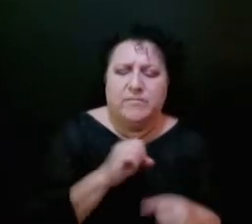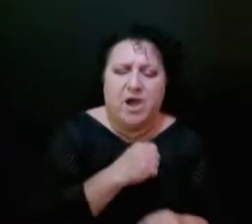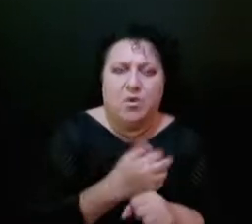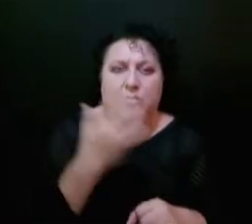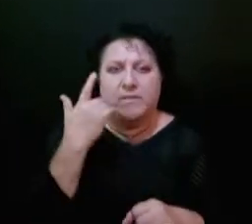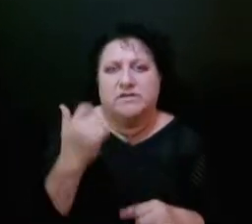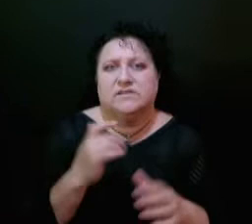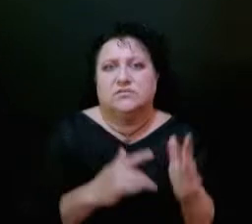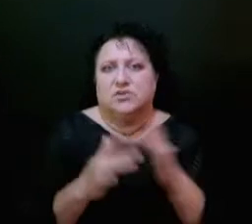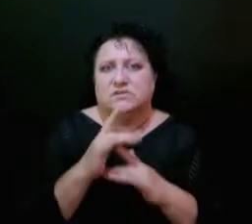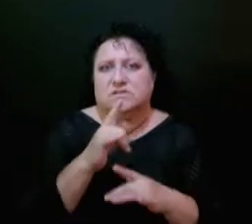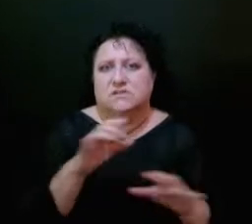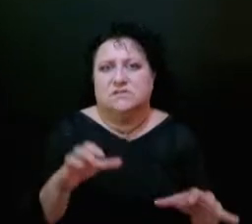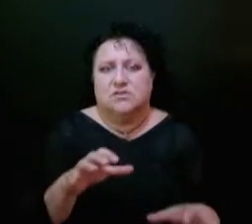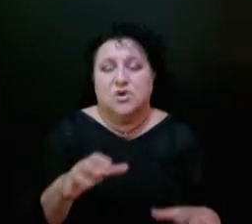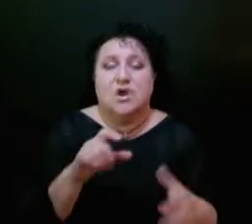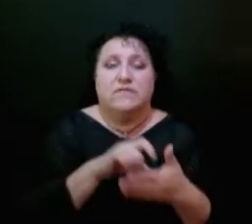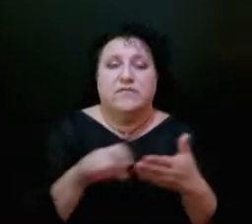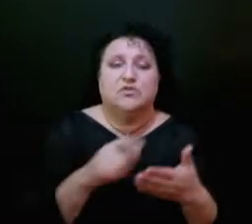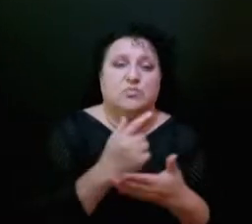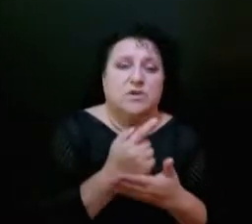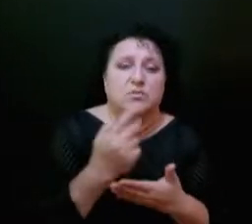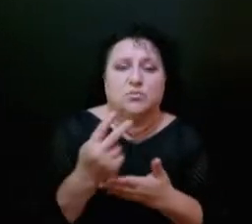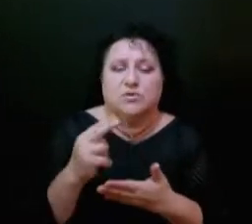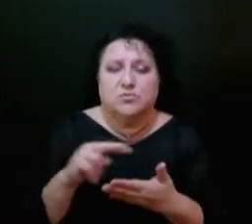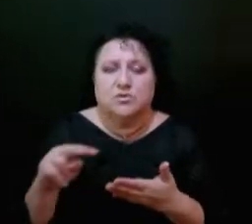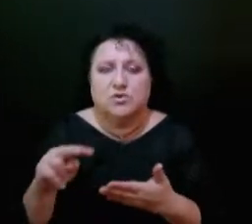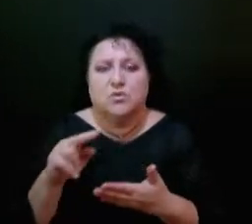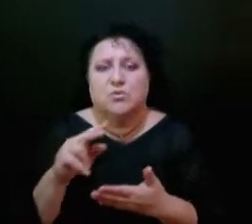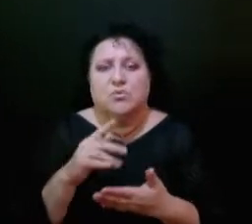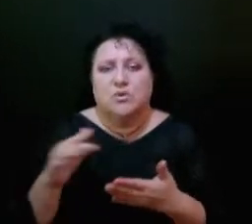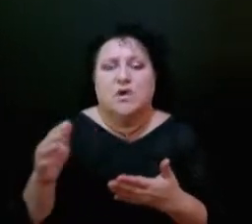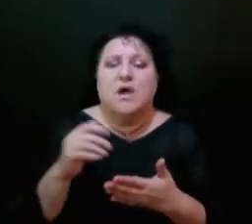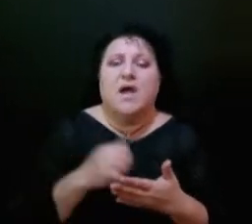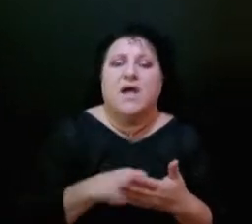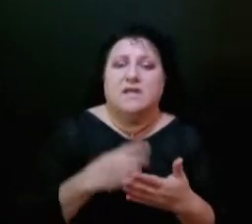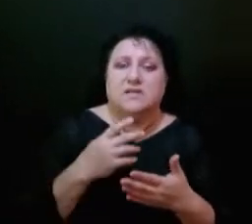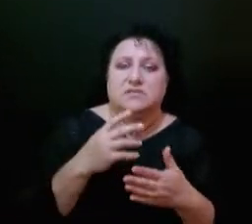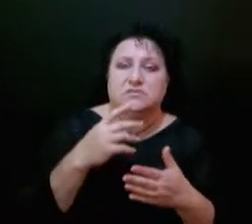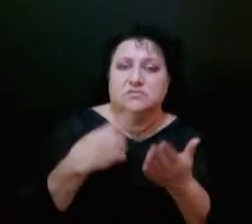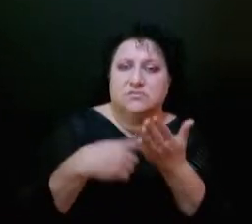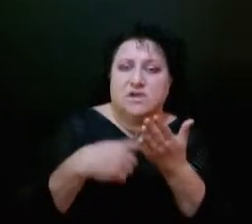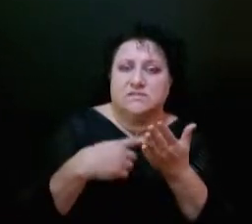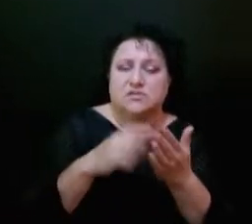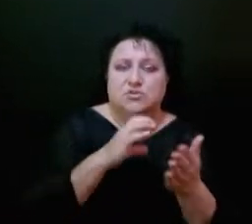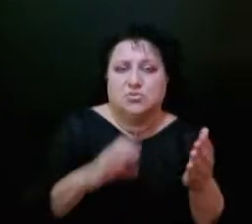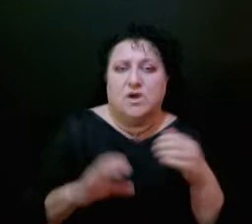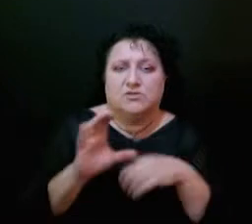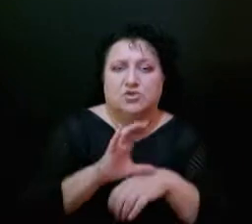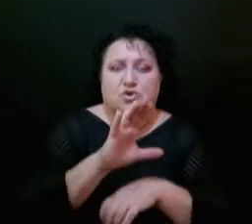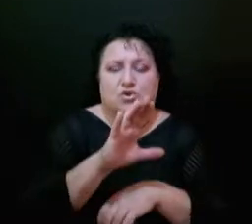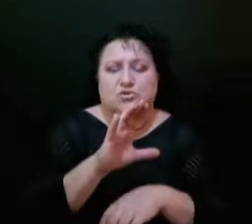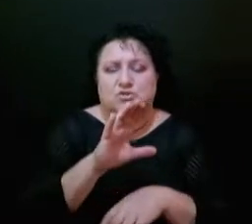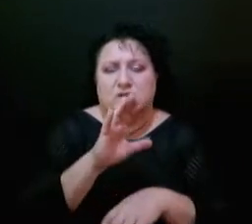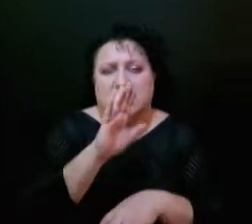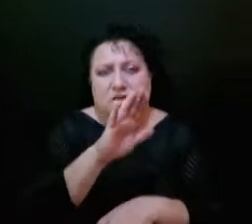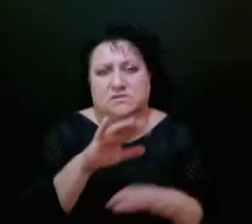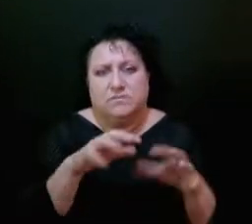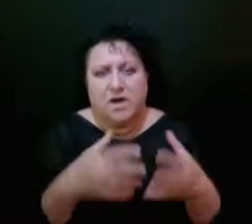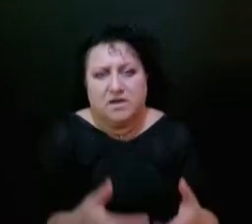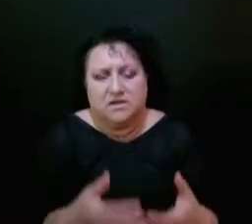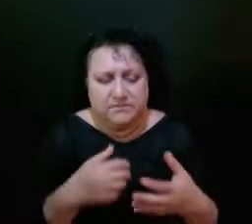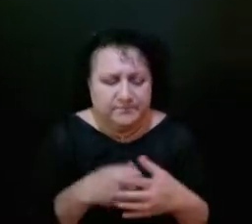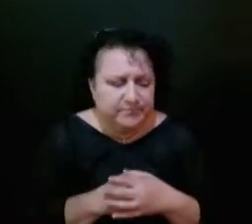22 through 23, it says, talks about Christ's church and his body. And these are our last few verses. It says, at the center of all